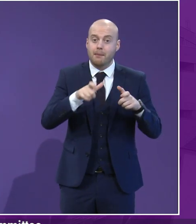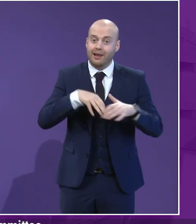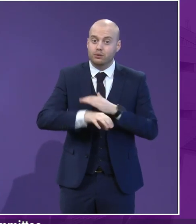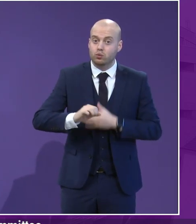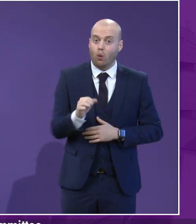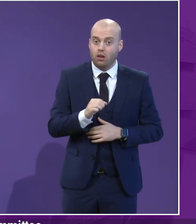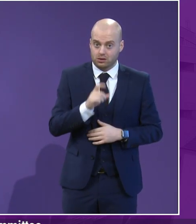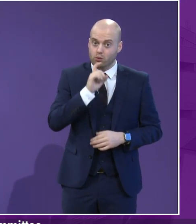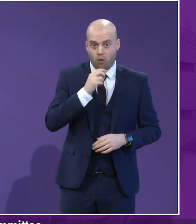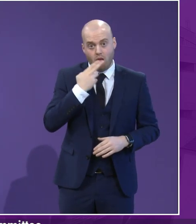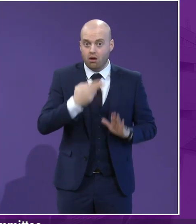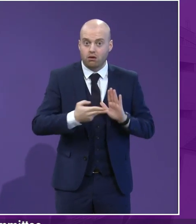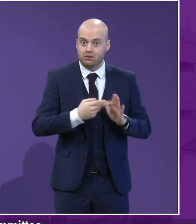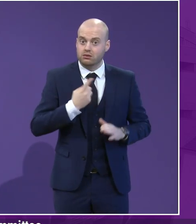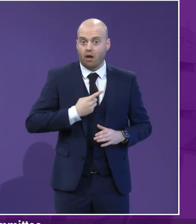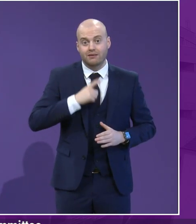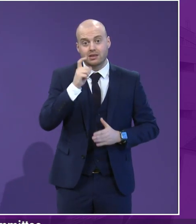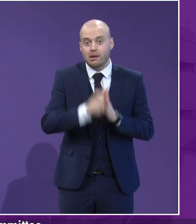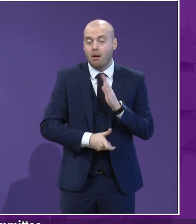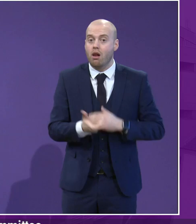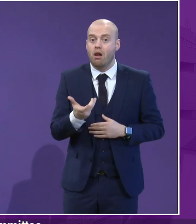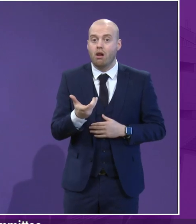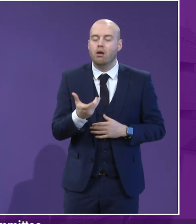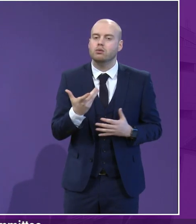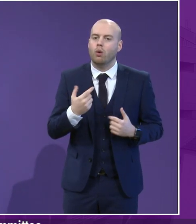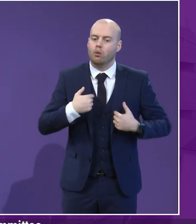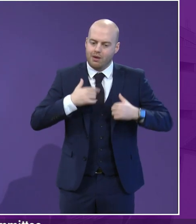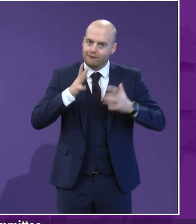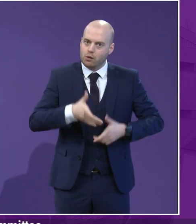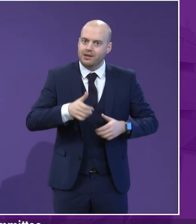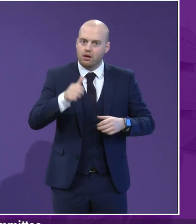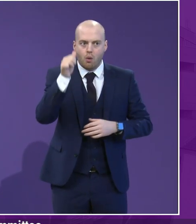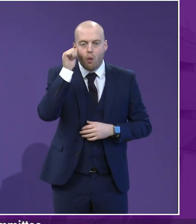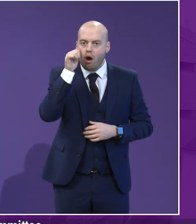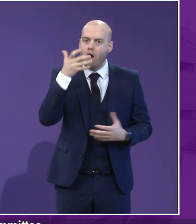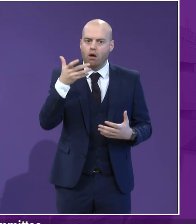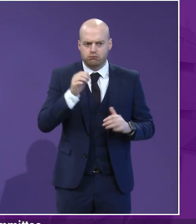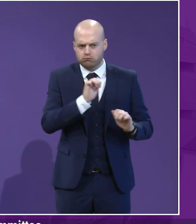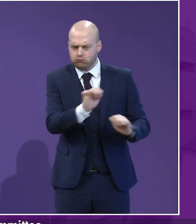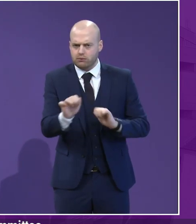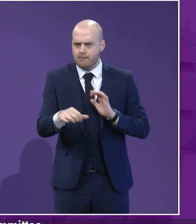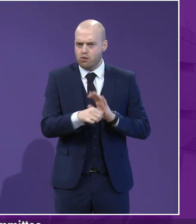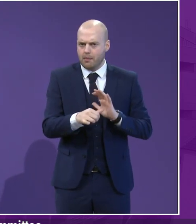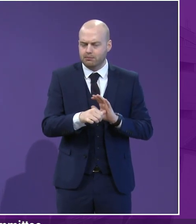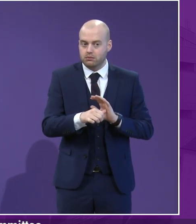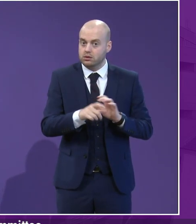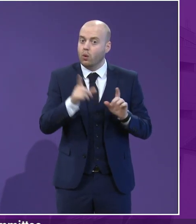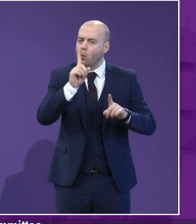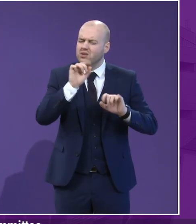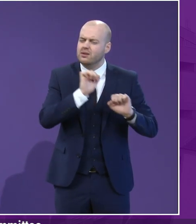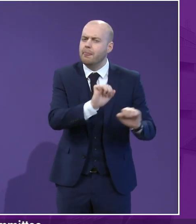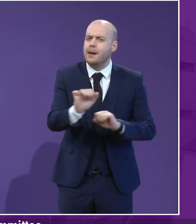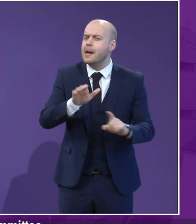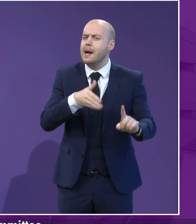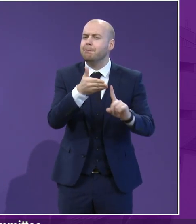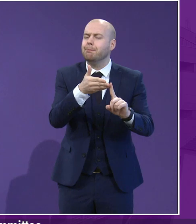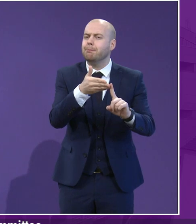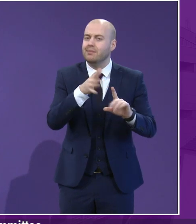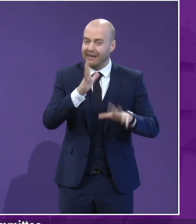being told that 20% of the population in Scotland will identify as having a disability. So we should be a lot more